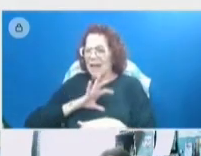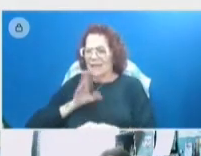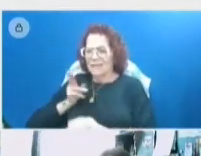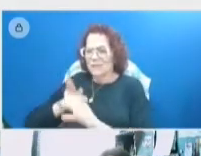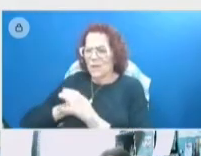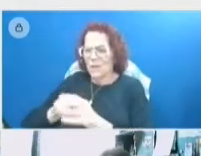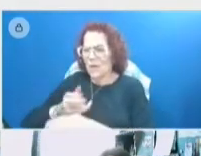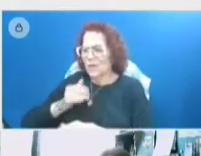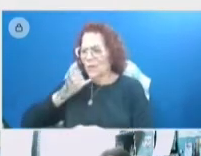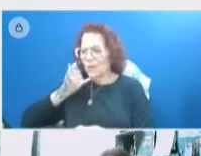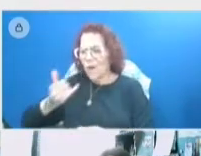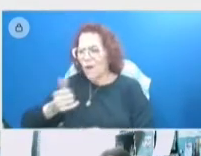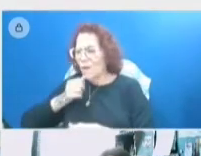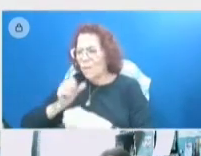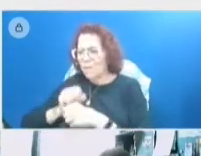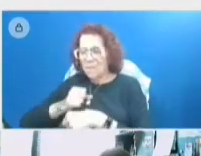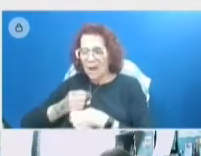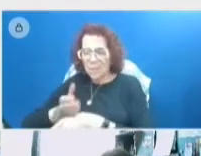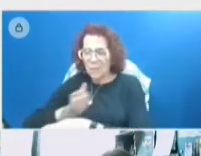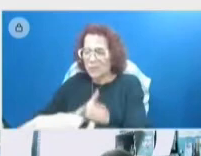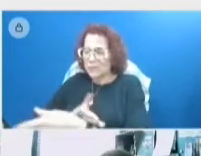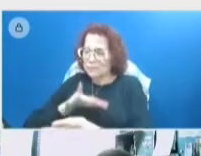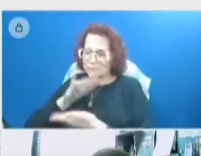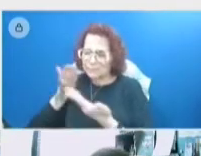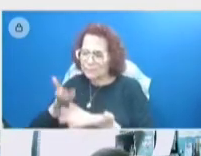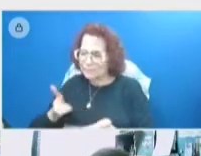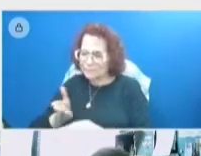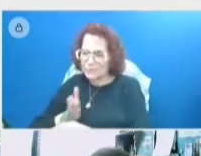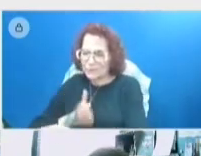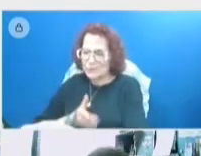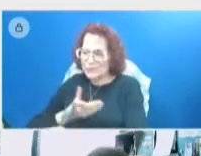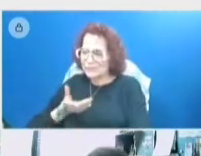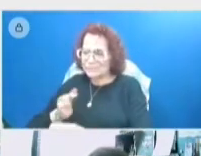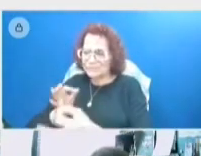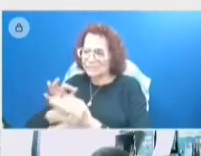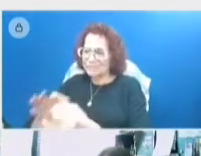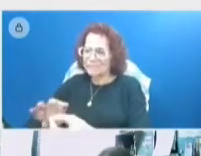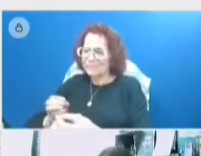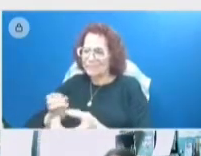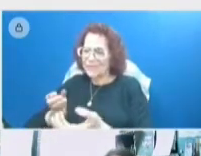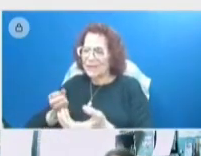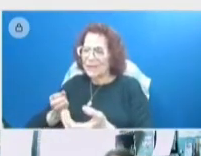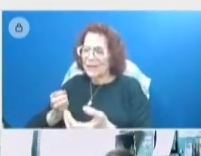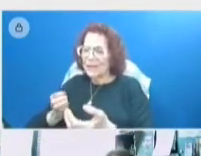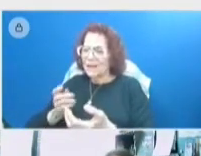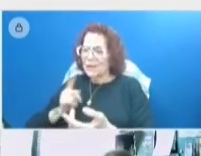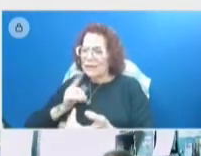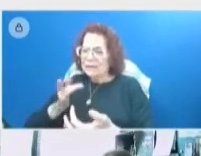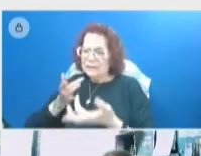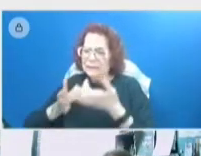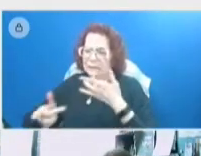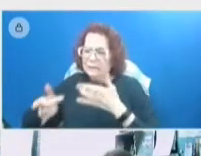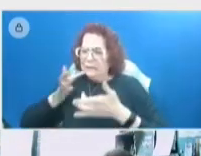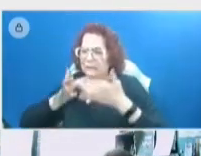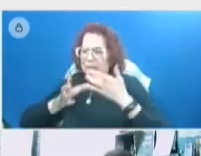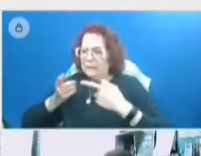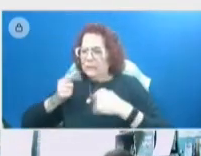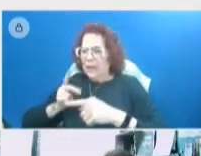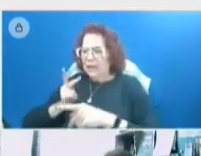about more of the nuts and bolts of how to keep the agency aligned, protect